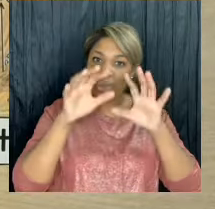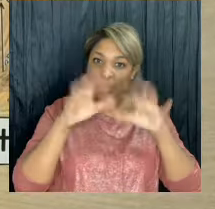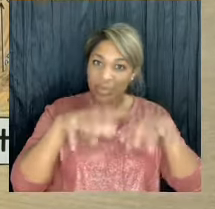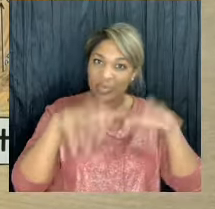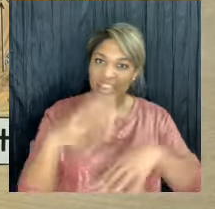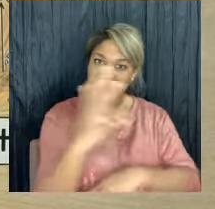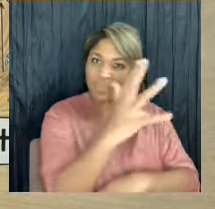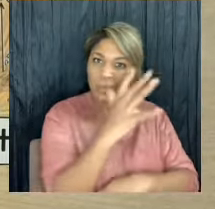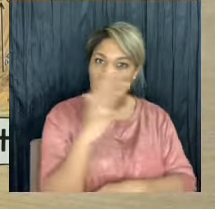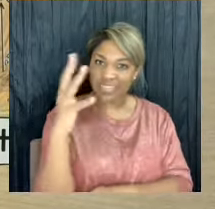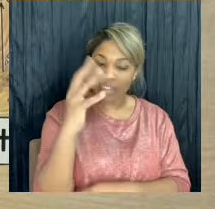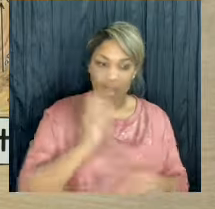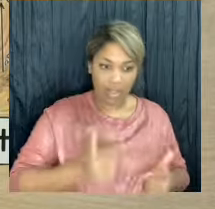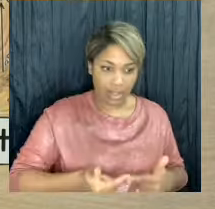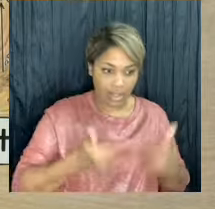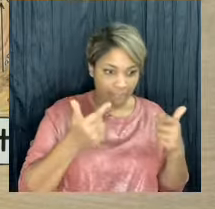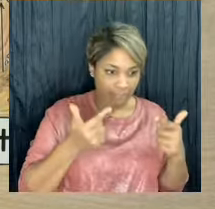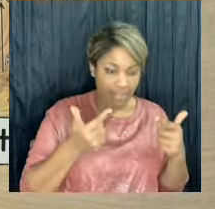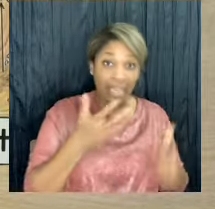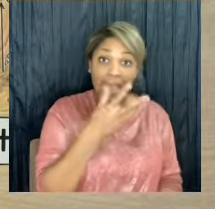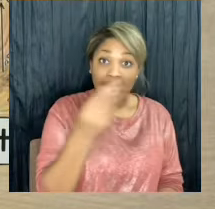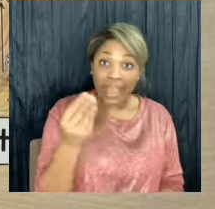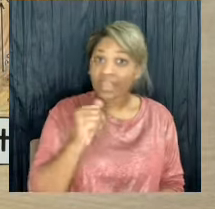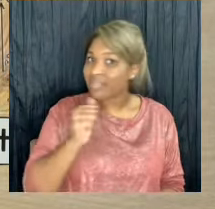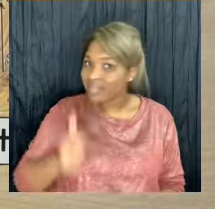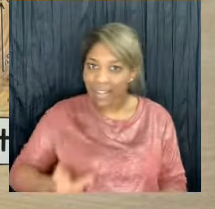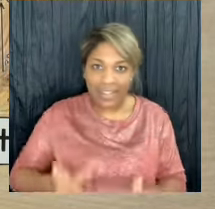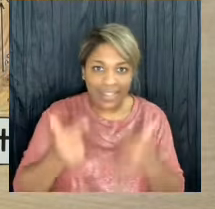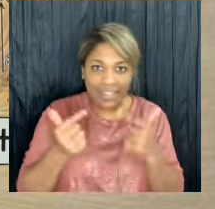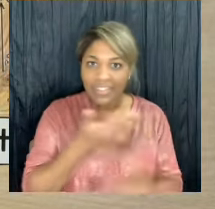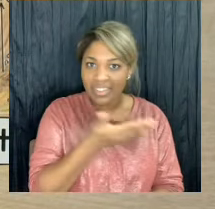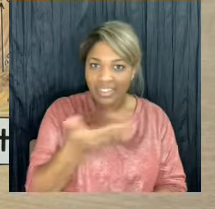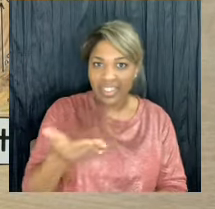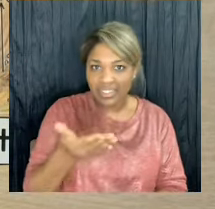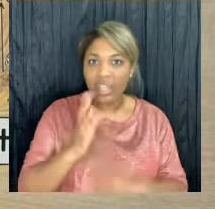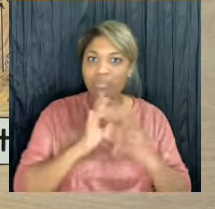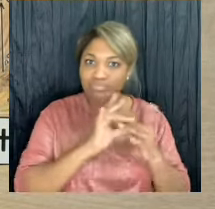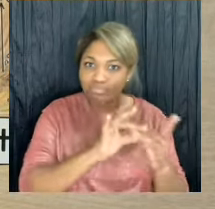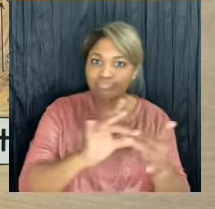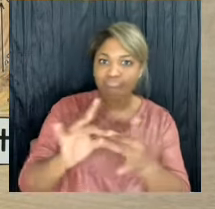living and non-living things that interact with each other.